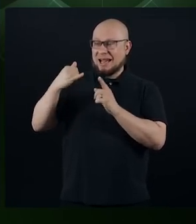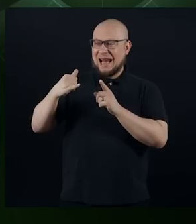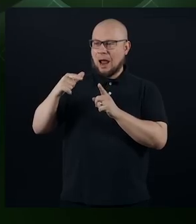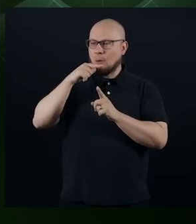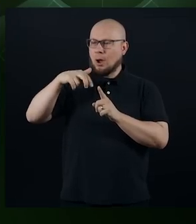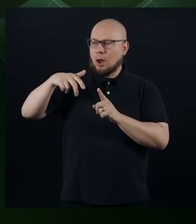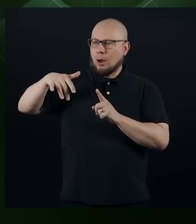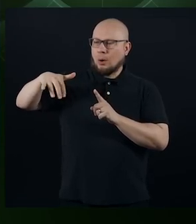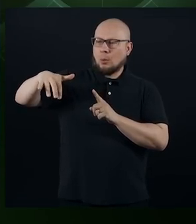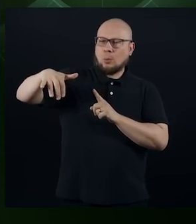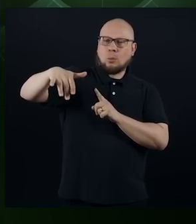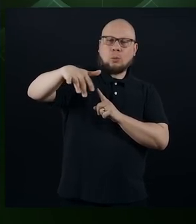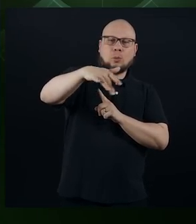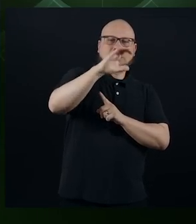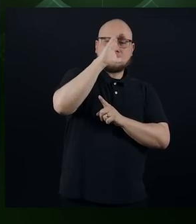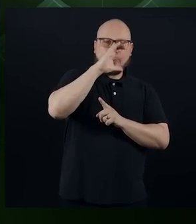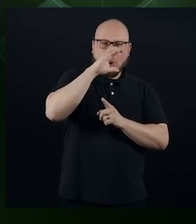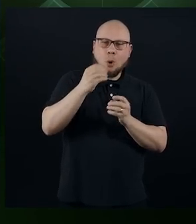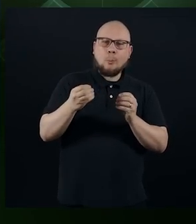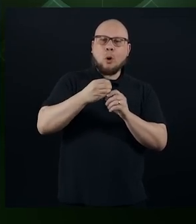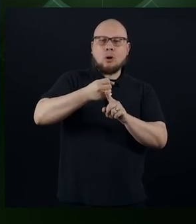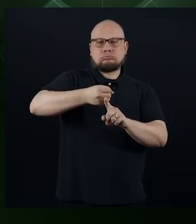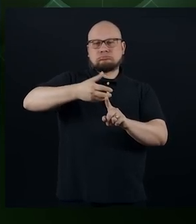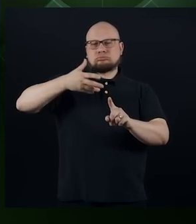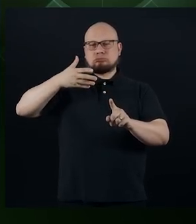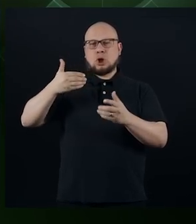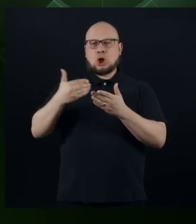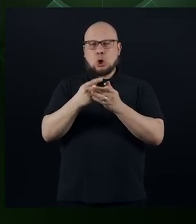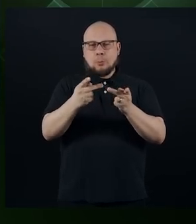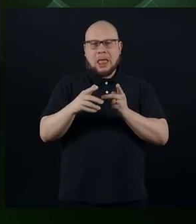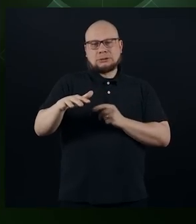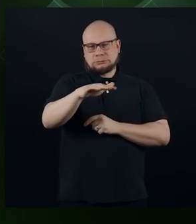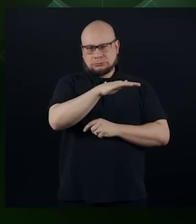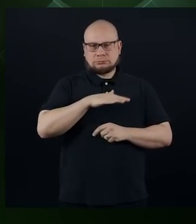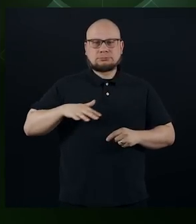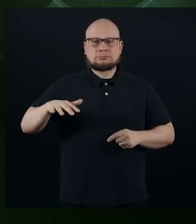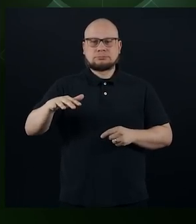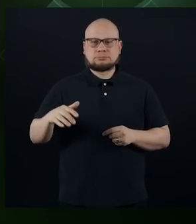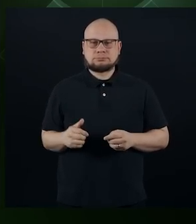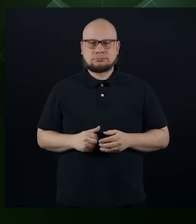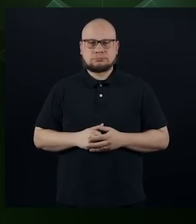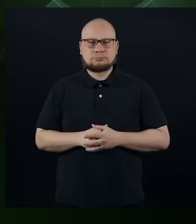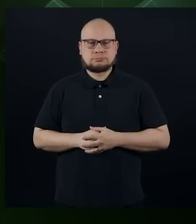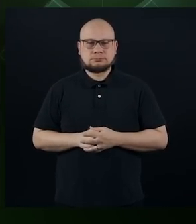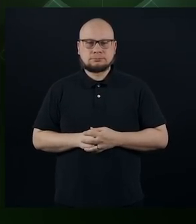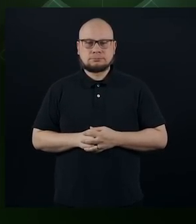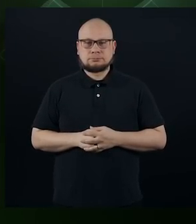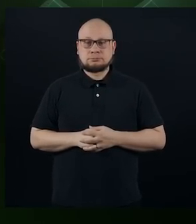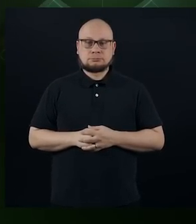regions of the Sea of the Damned and explore new locations for themselves.